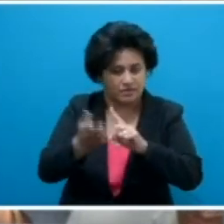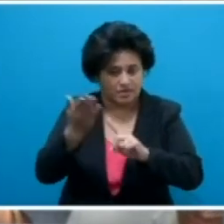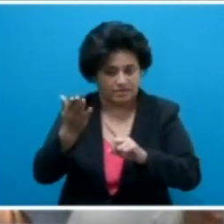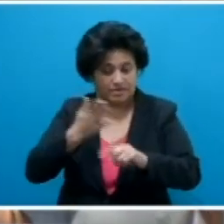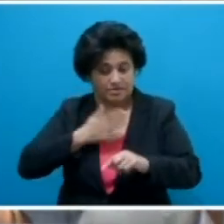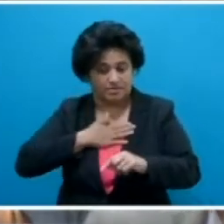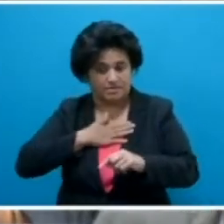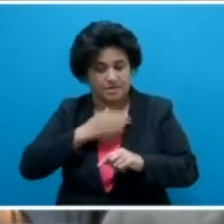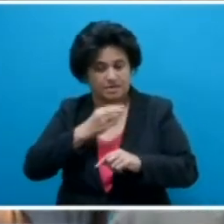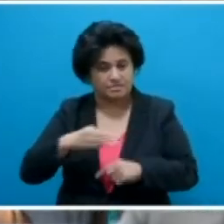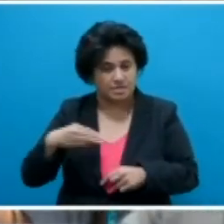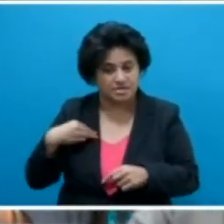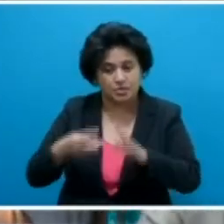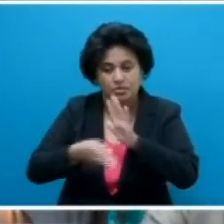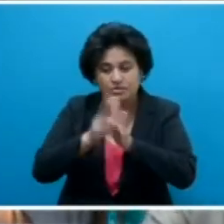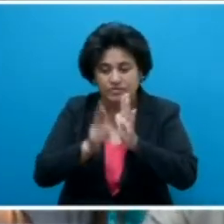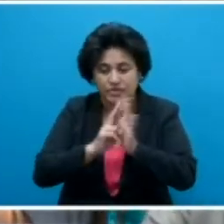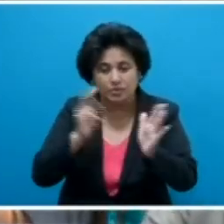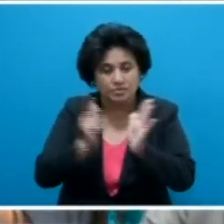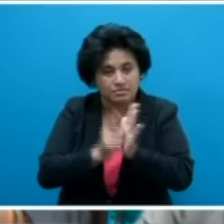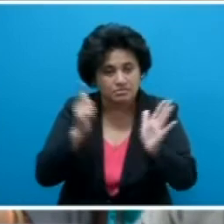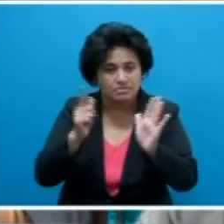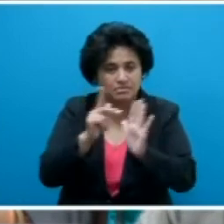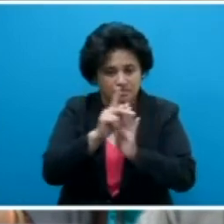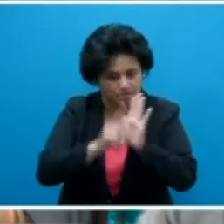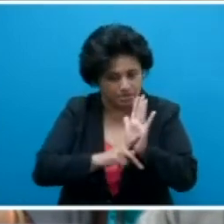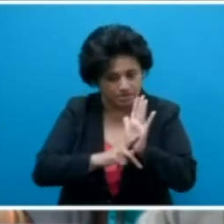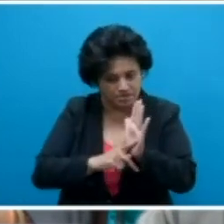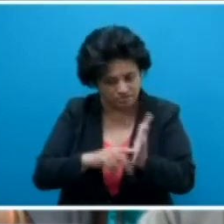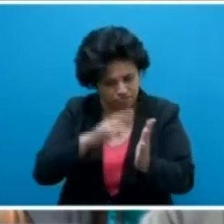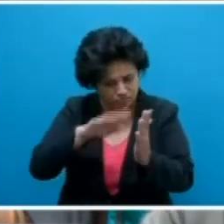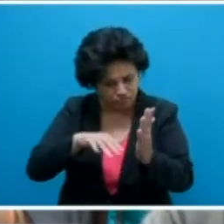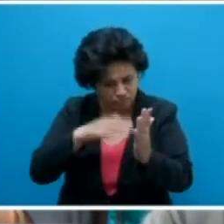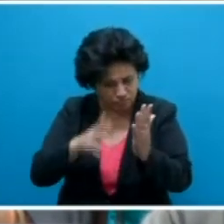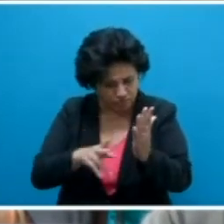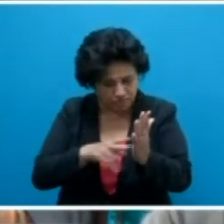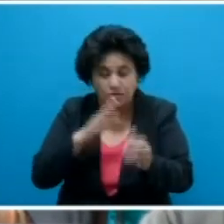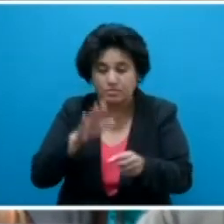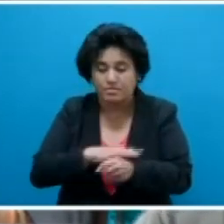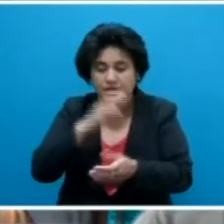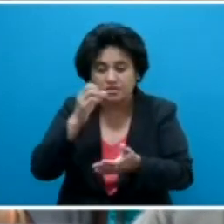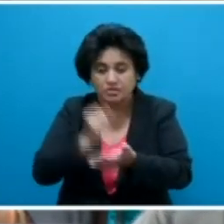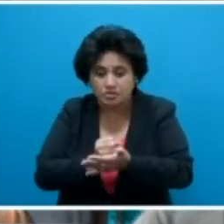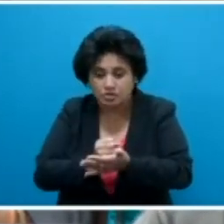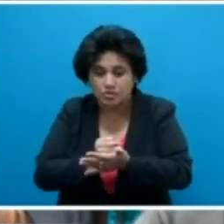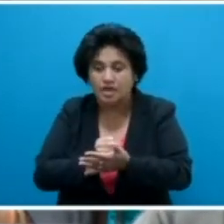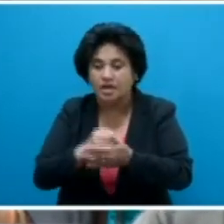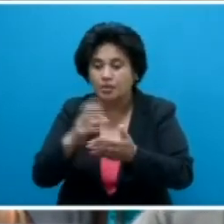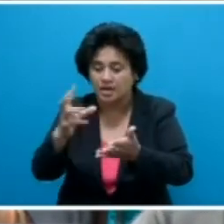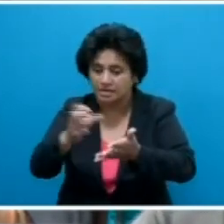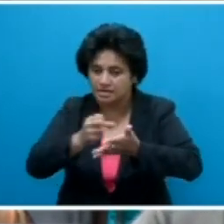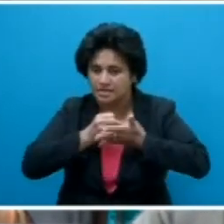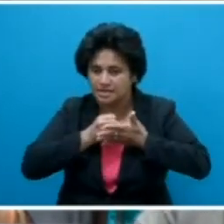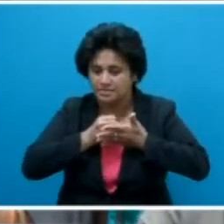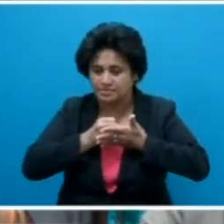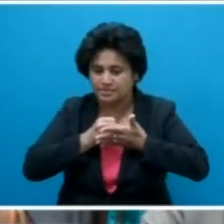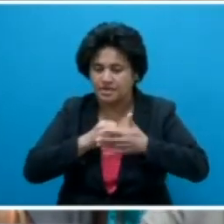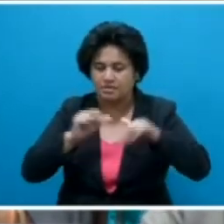ministry will review its legislation and policies to ensure, among other things, the conservation of forestry